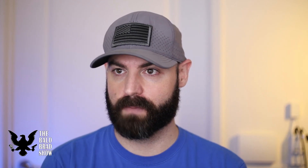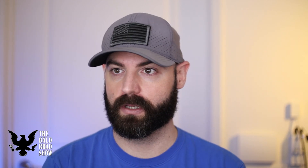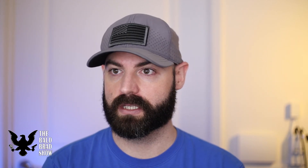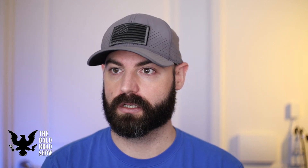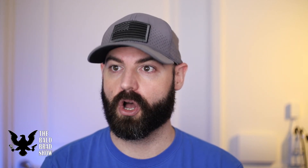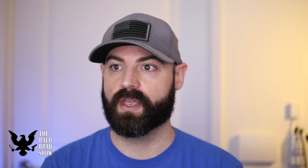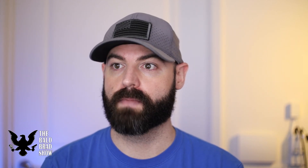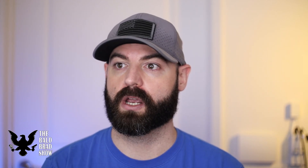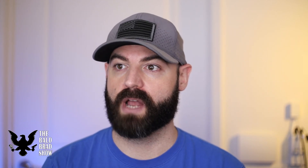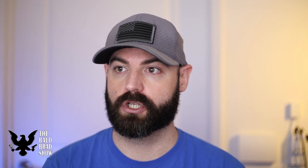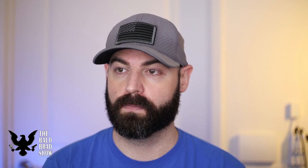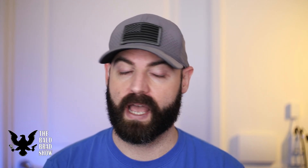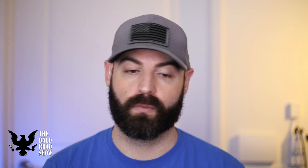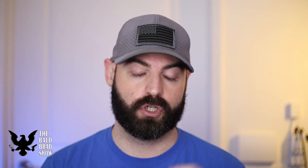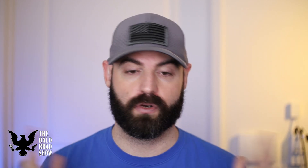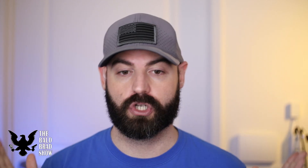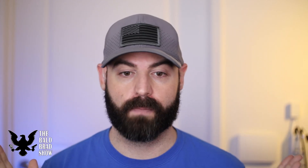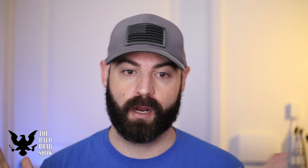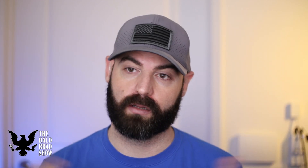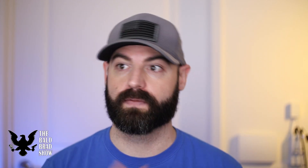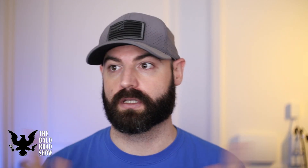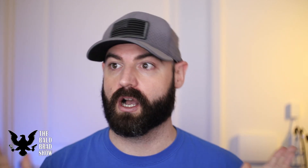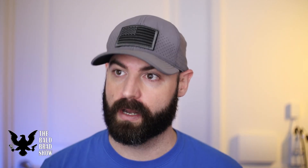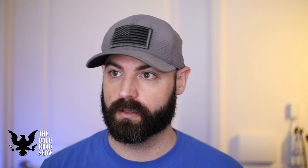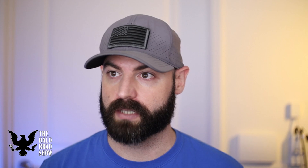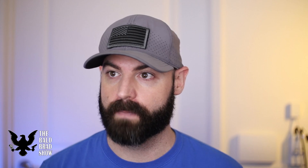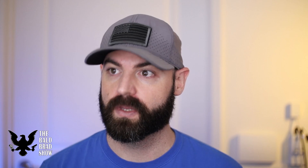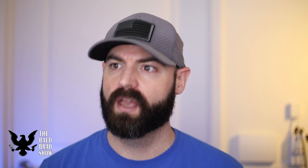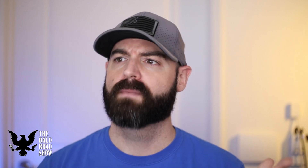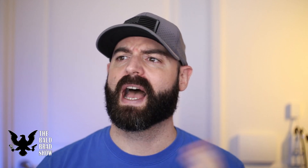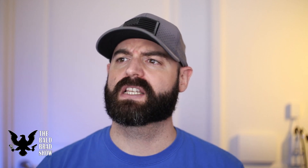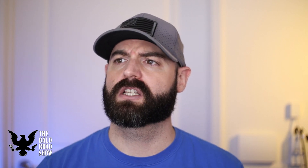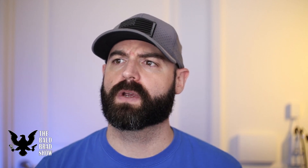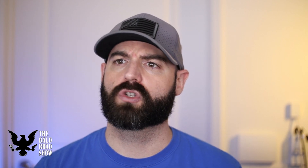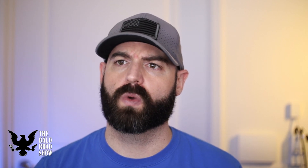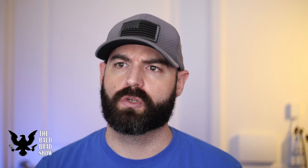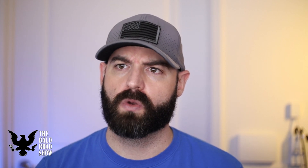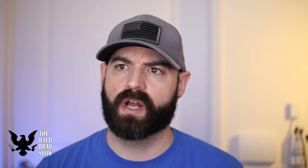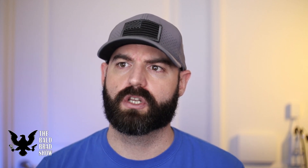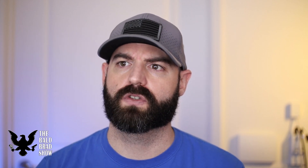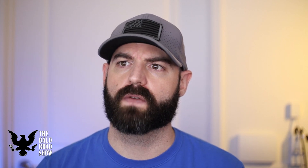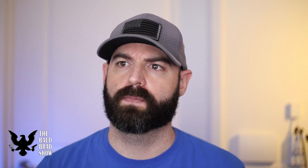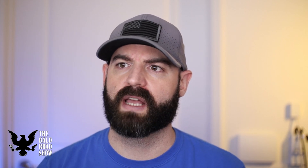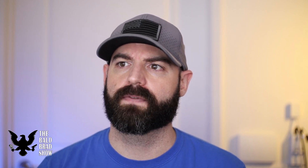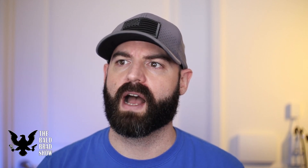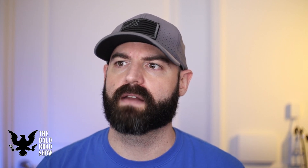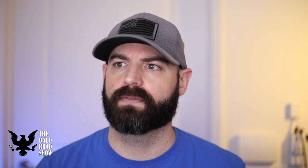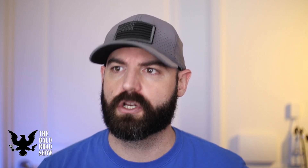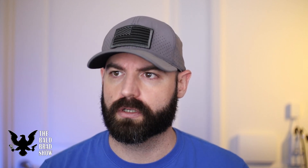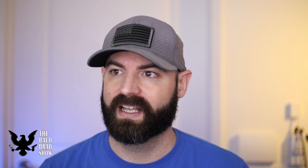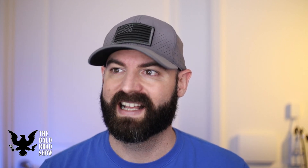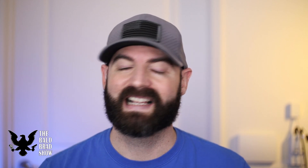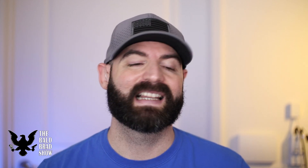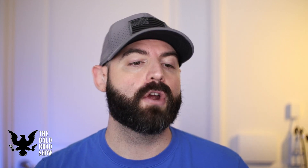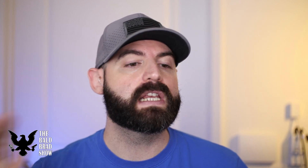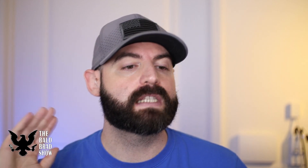$2 trillion stimulus called the American Rescue Plan, which Karine Jean-Pierre loves to talk about all the time, passed in the spring of 2021, deserves blame for high inflation. Larry